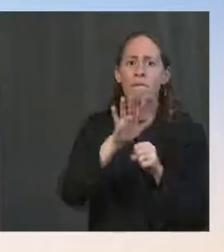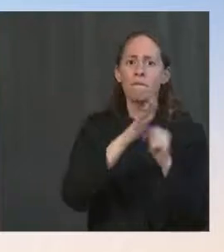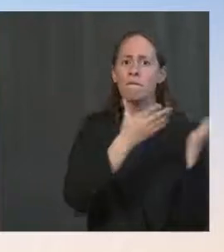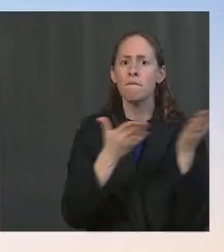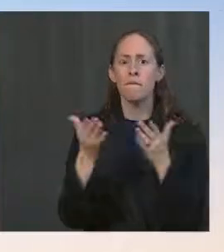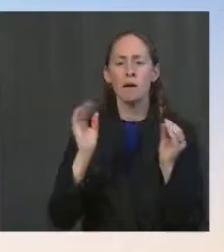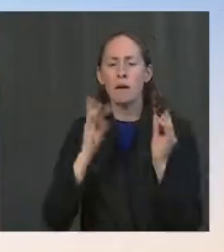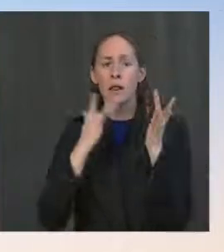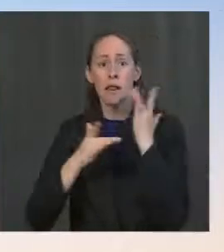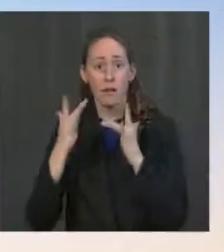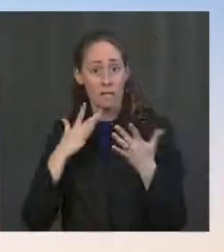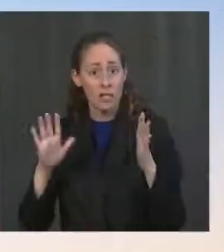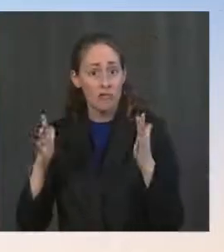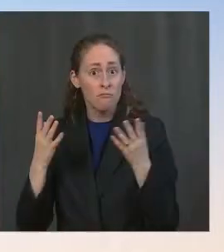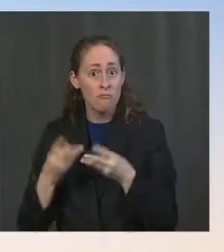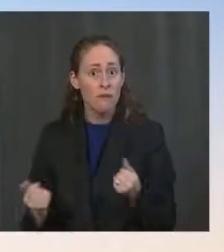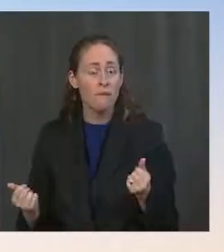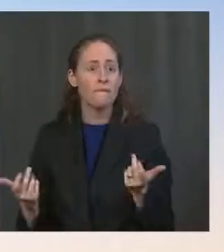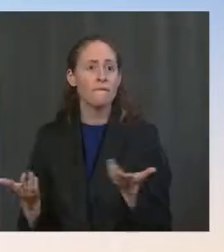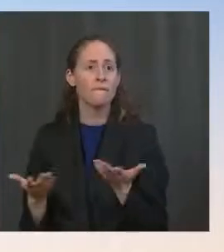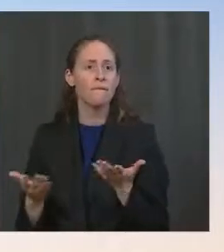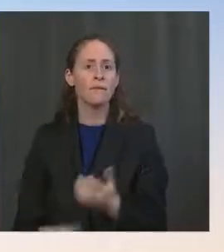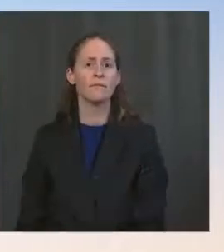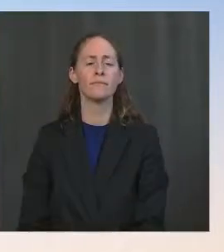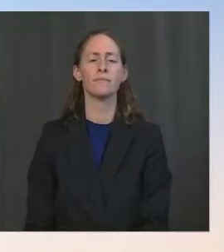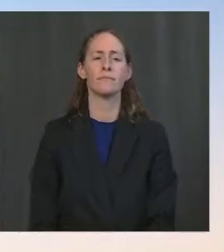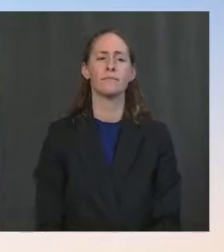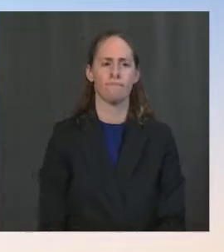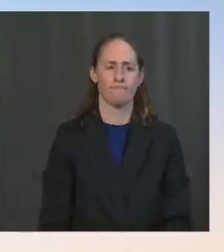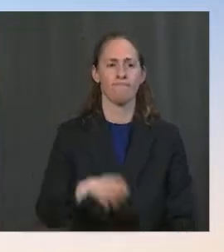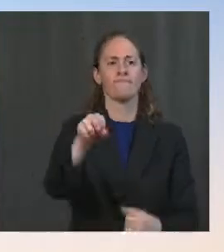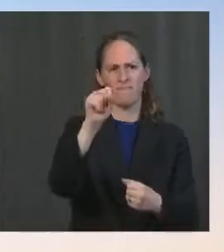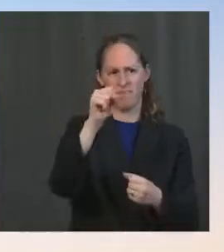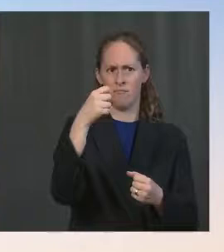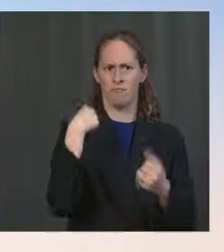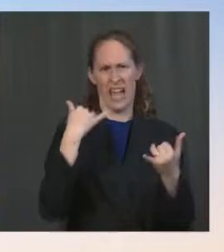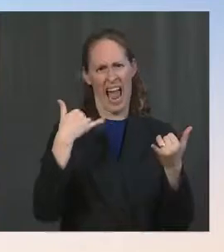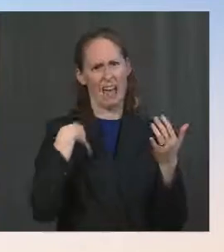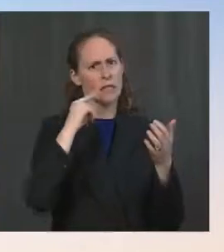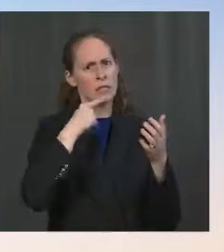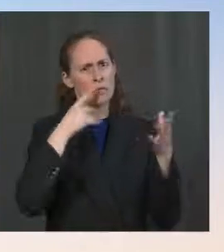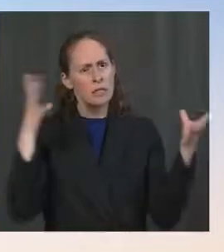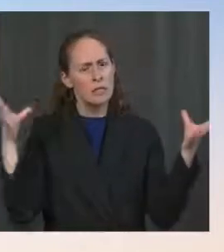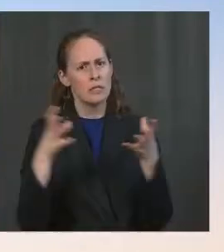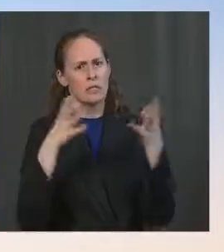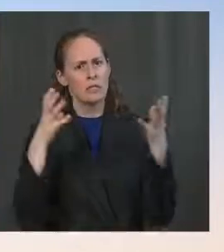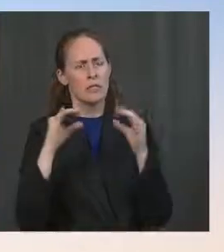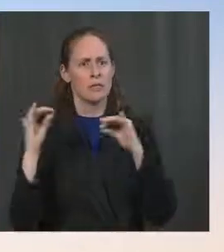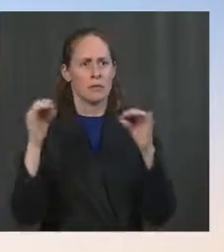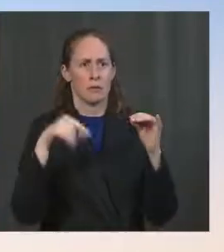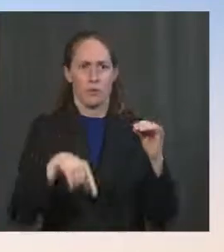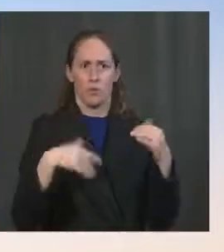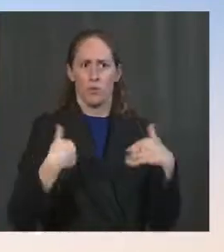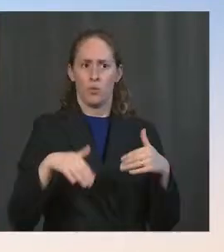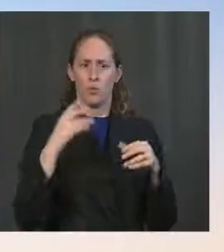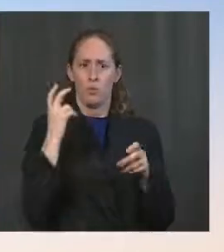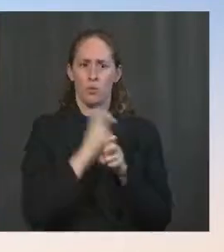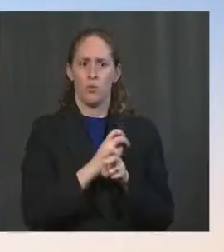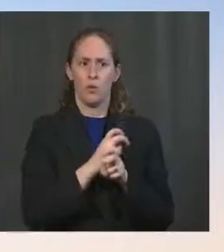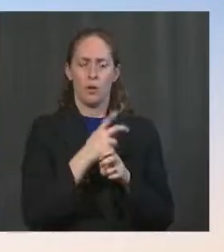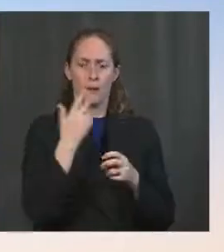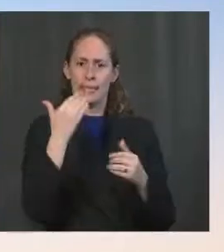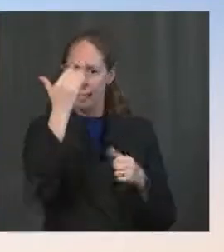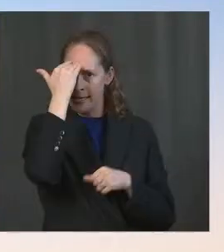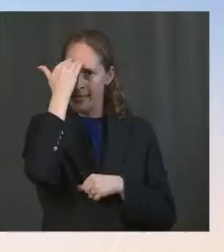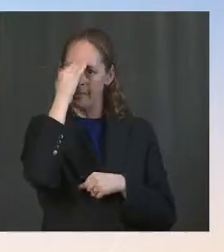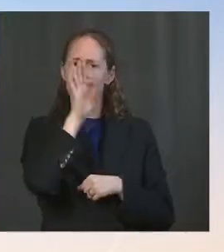a very aggressive and ambitious supply chain effort to address challenges we're seeing in the supply chains. We also were impacted, or